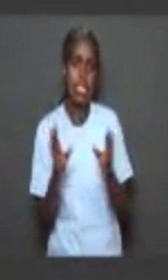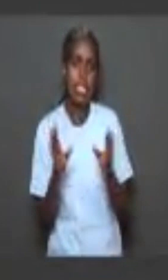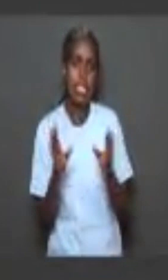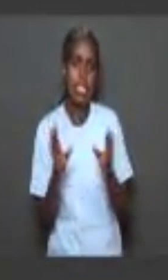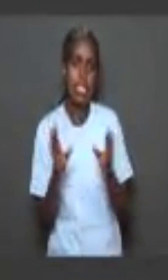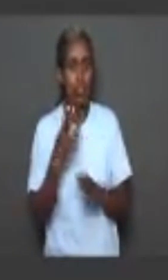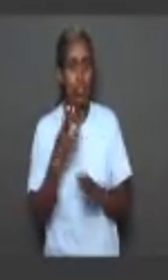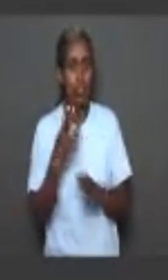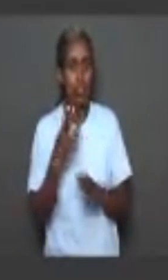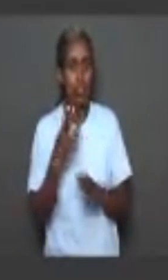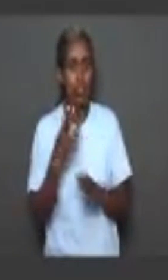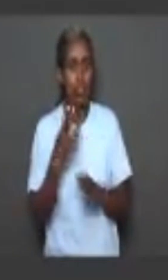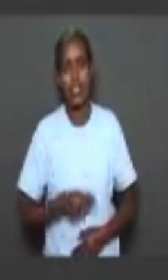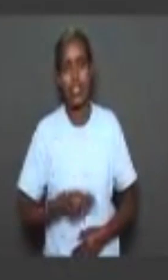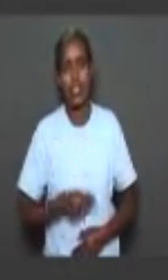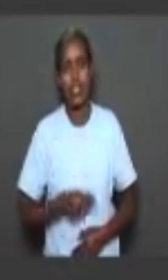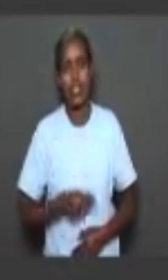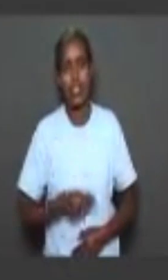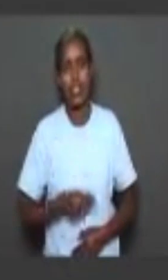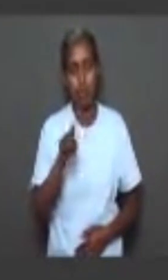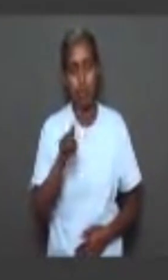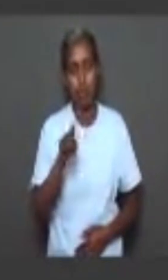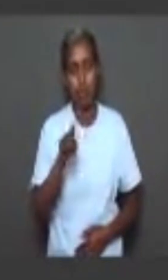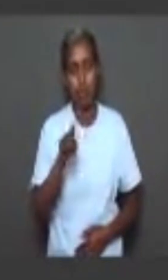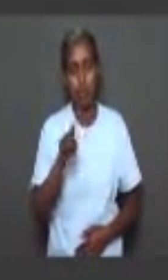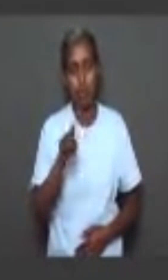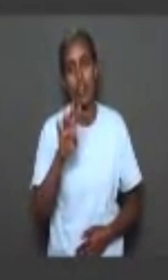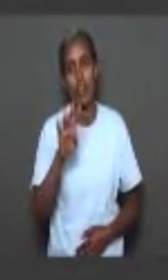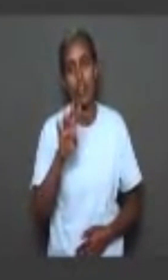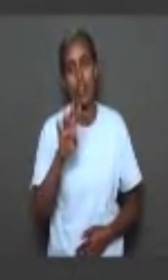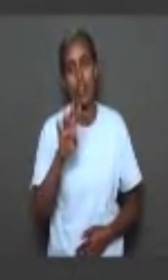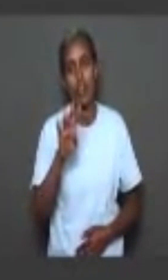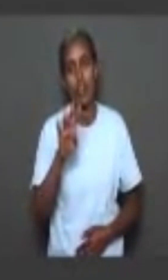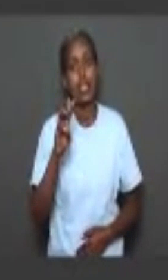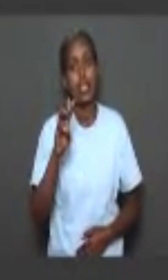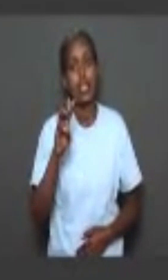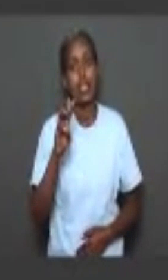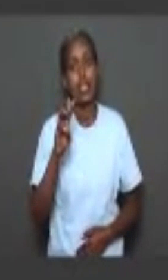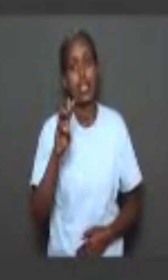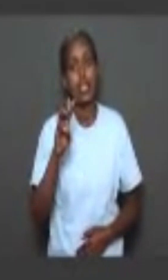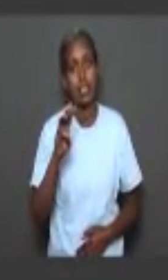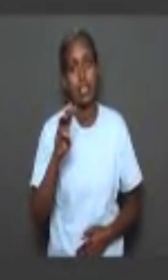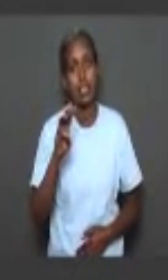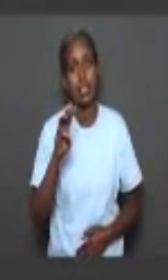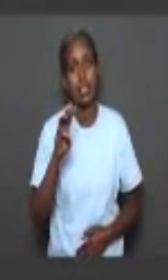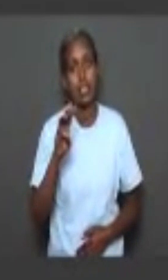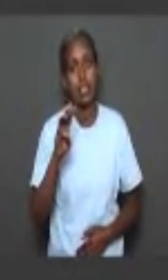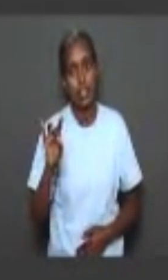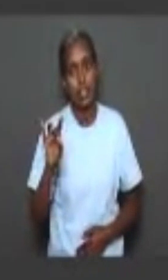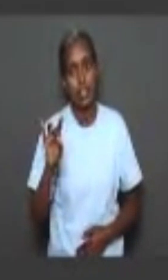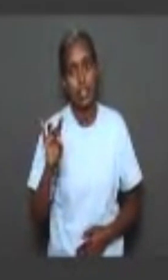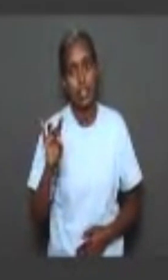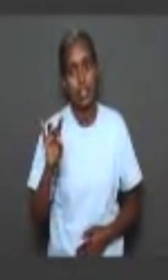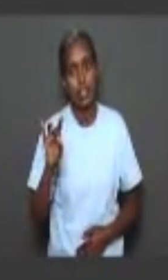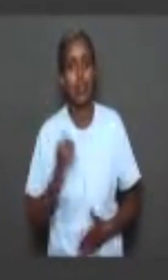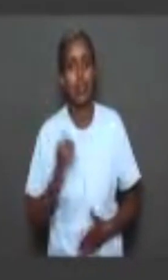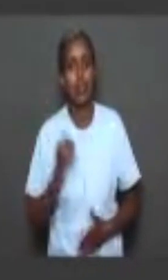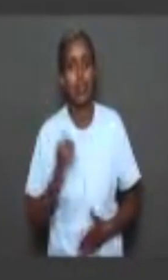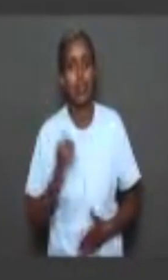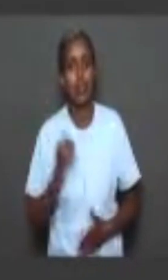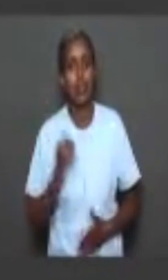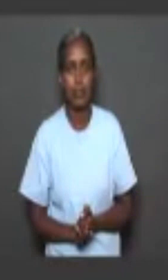elements 2, 4, 6, 8, and so on,